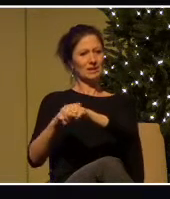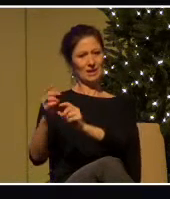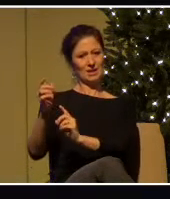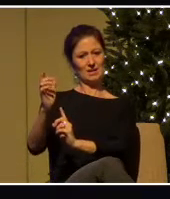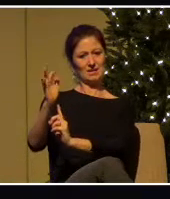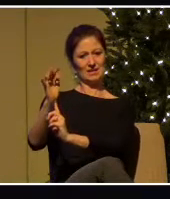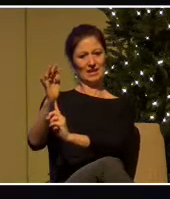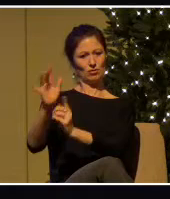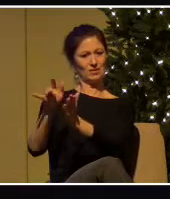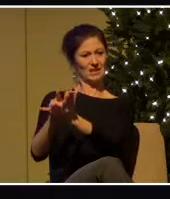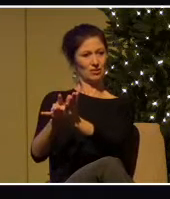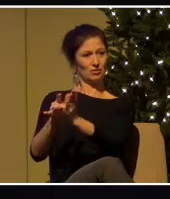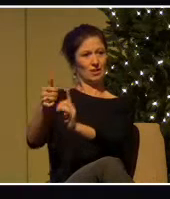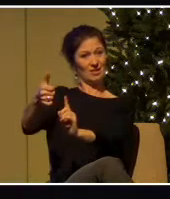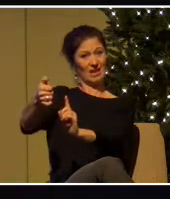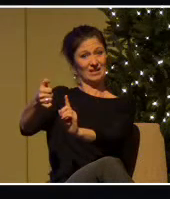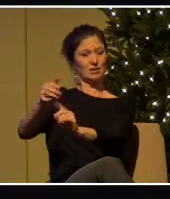arriving.